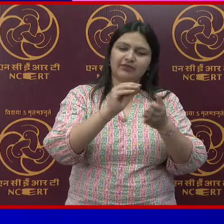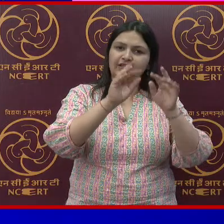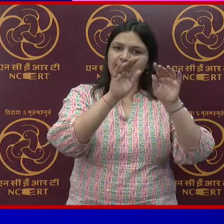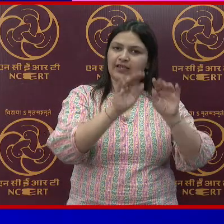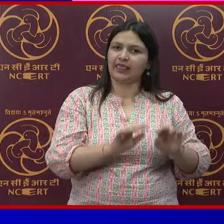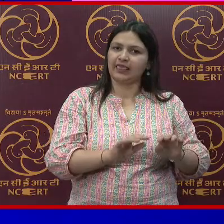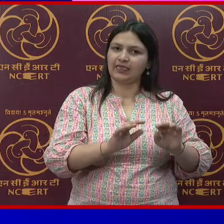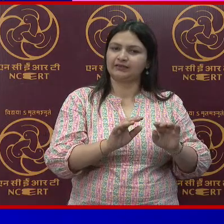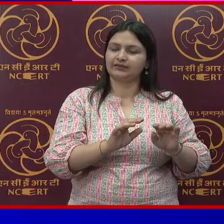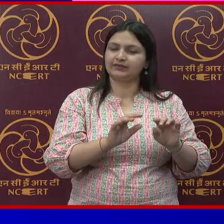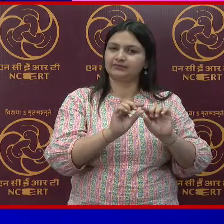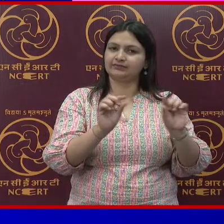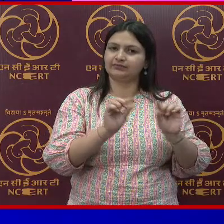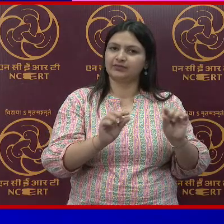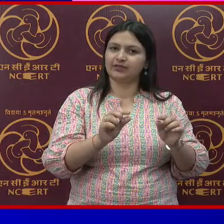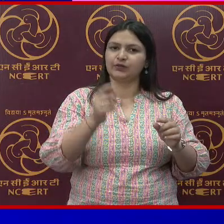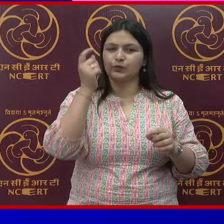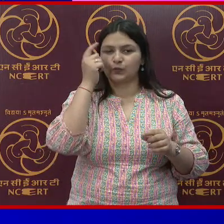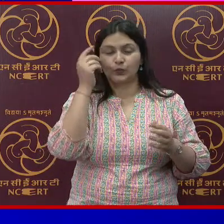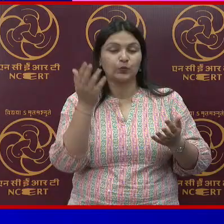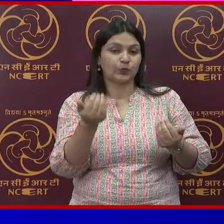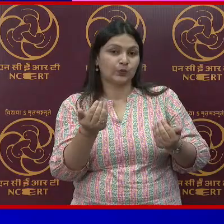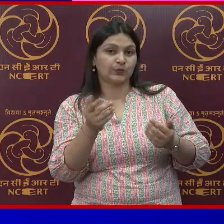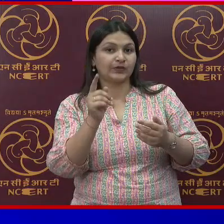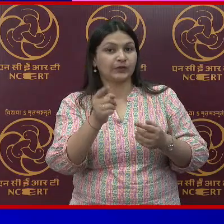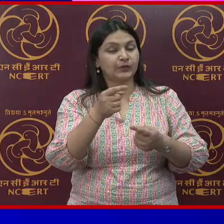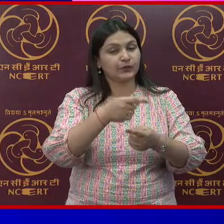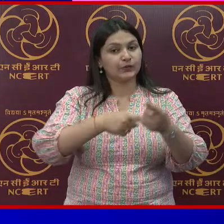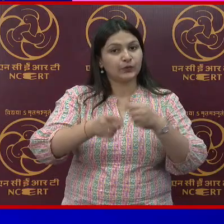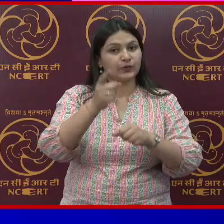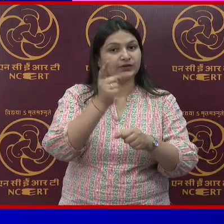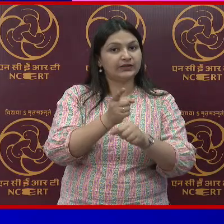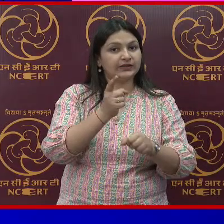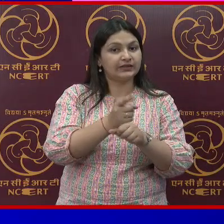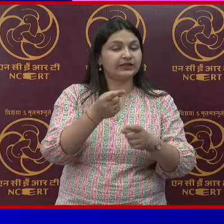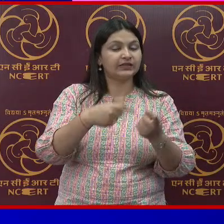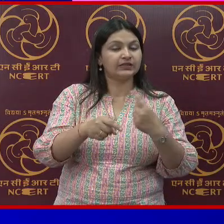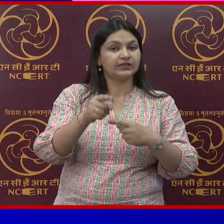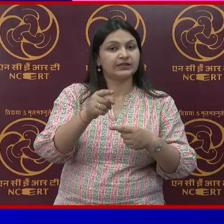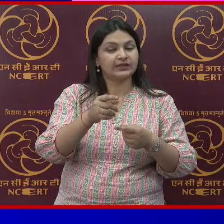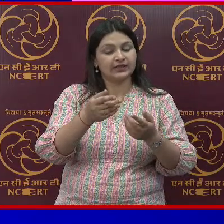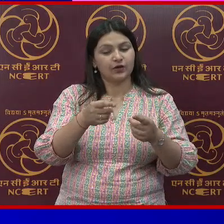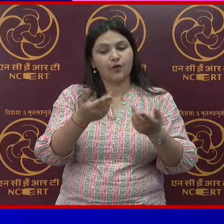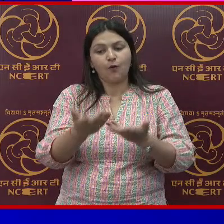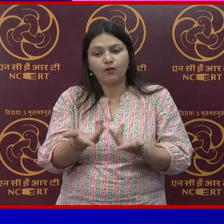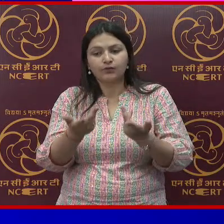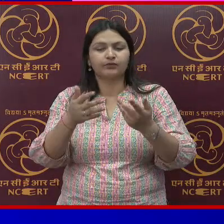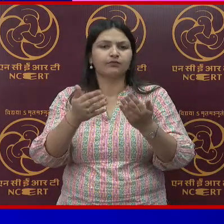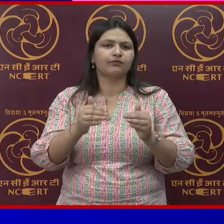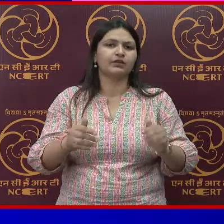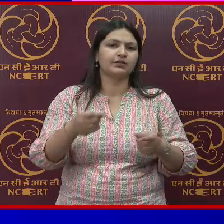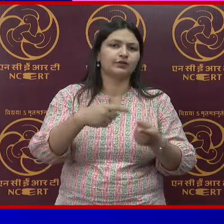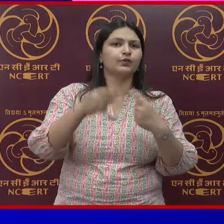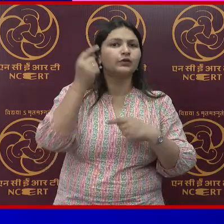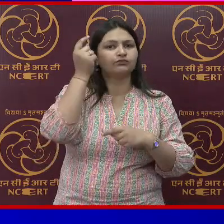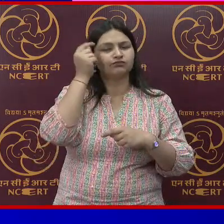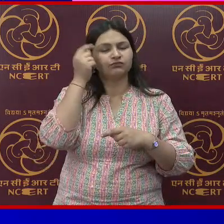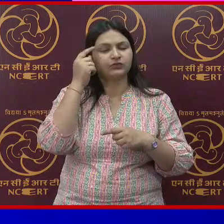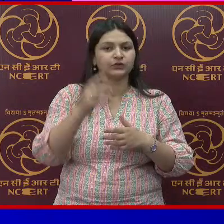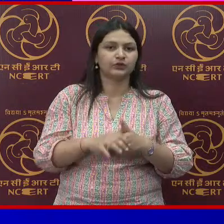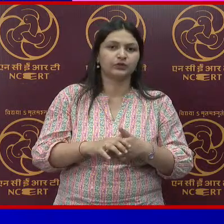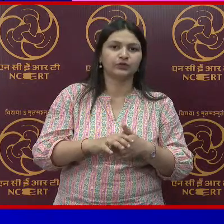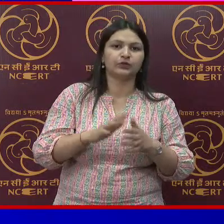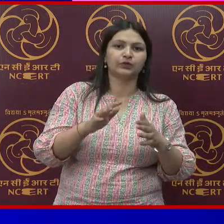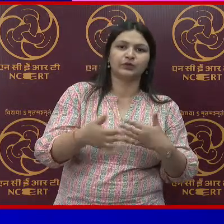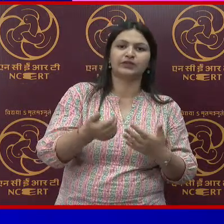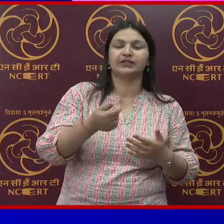example, if I have made this fish and I want to speak some lines about this fish, I would say, this is my fish. I have named it